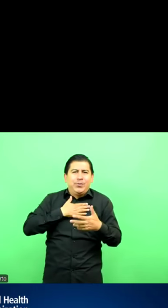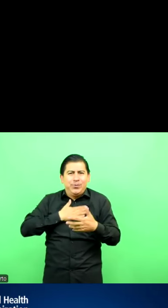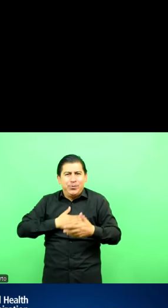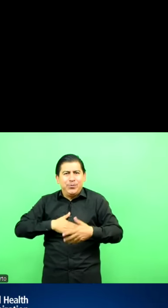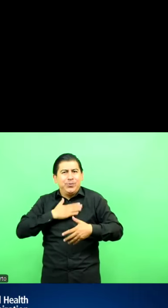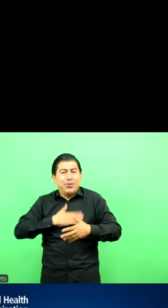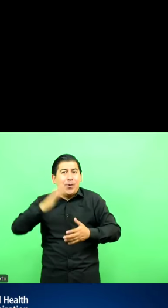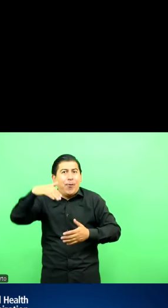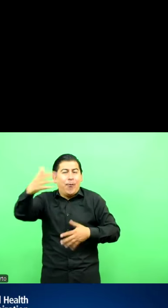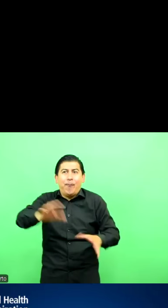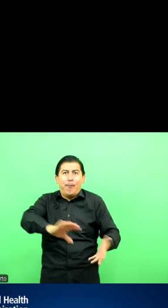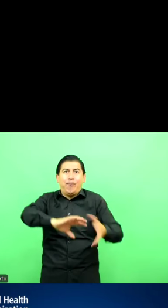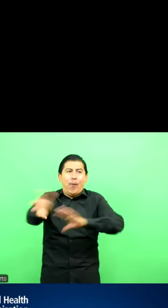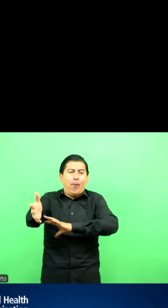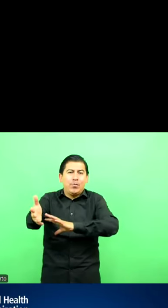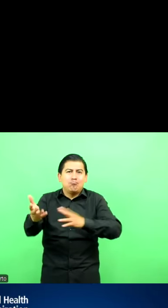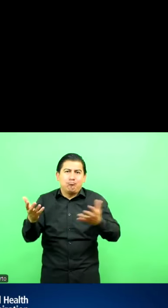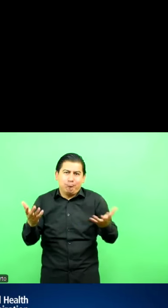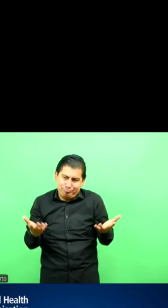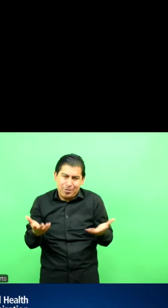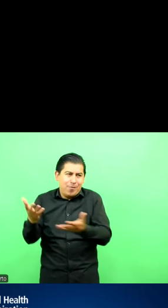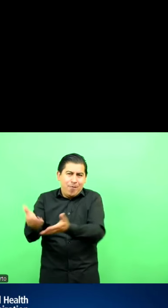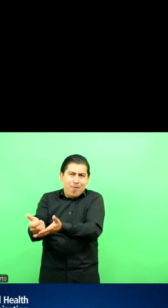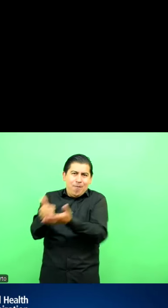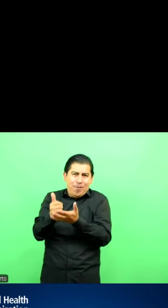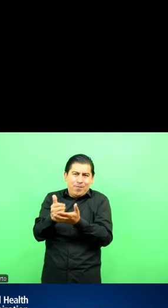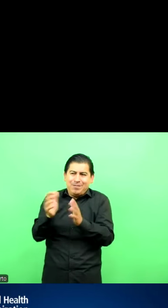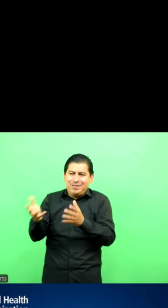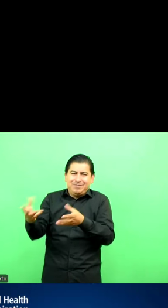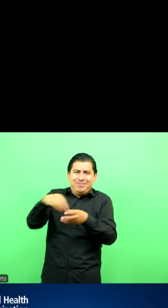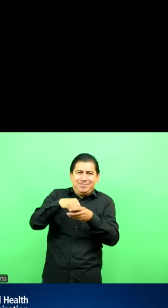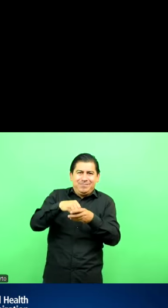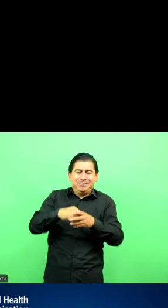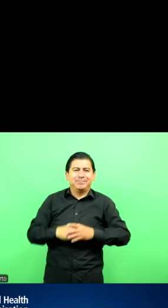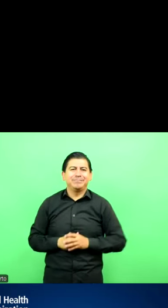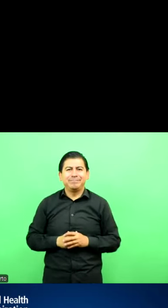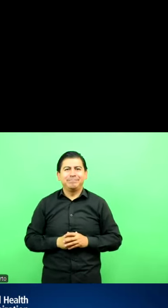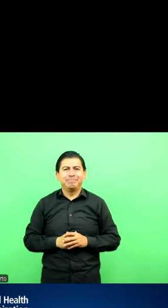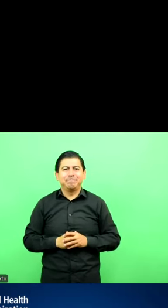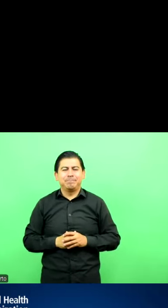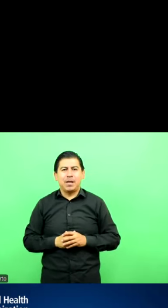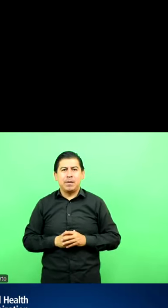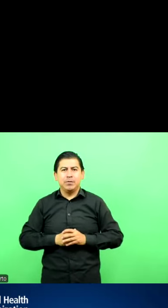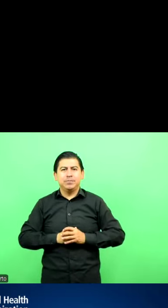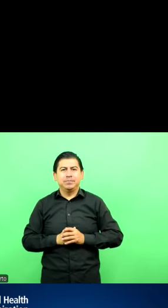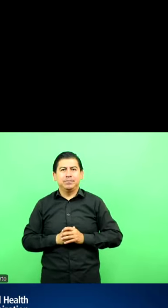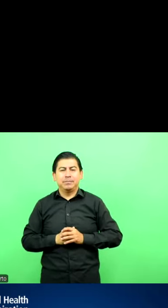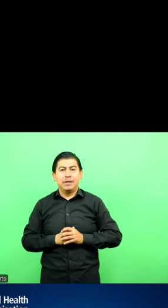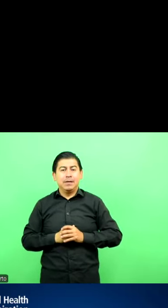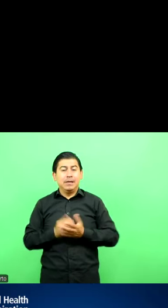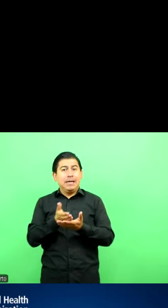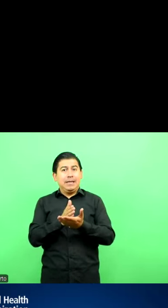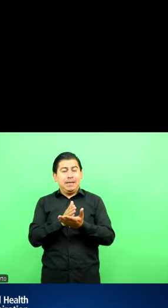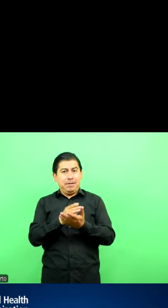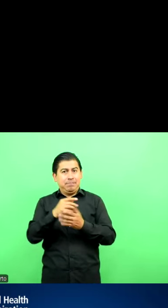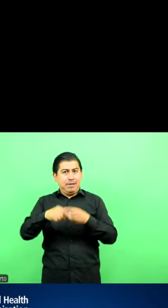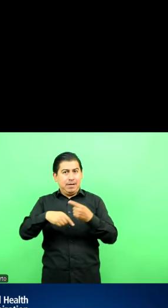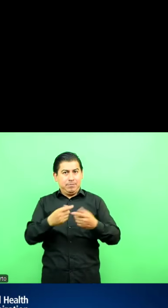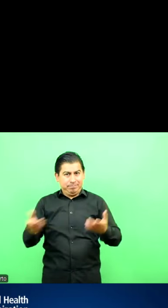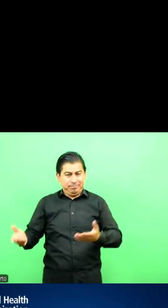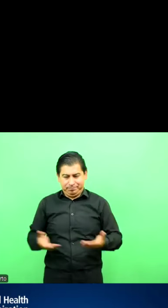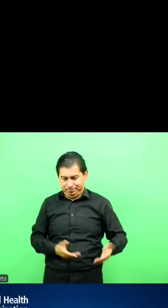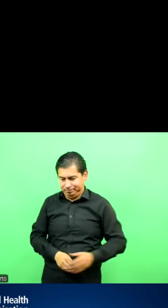Muchas gracias, doctora Huda. Muchas gracias por su presentación. Thank you very much, Doctor, for your